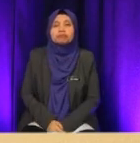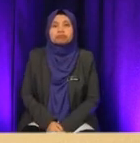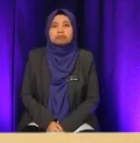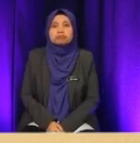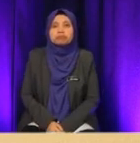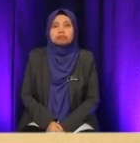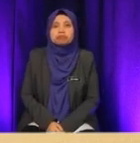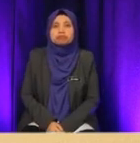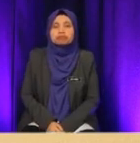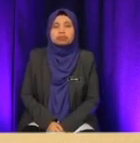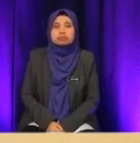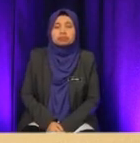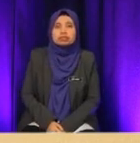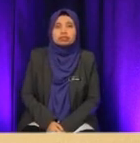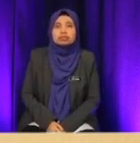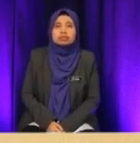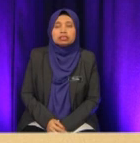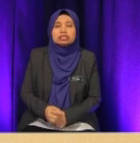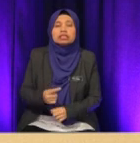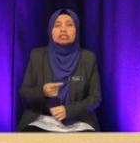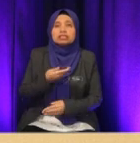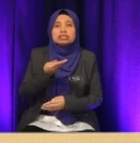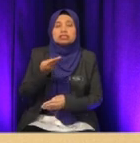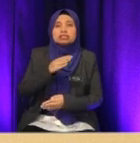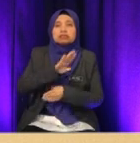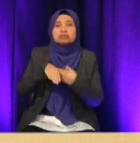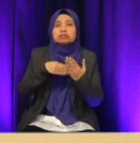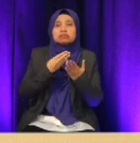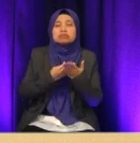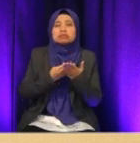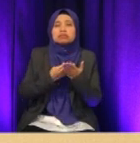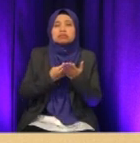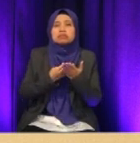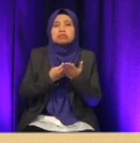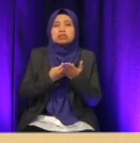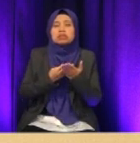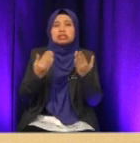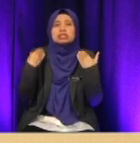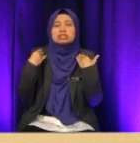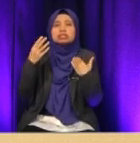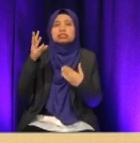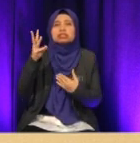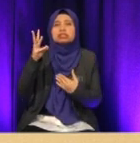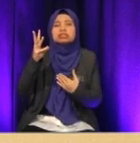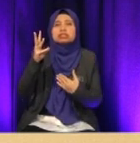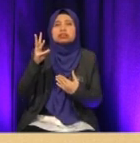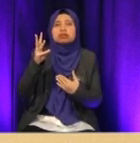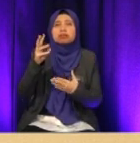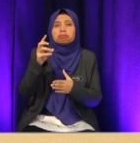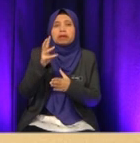They run to the home of an elderly or disabled person on the fifth line. Okay, on the fifth line, so